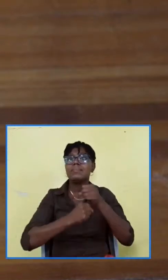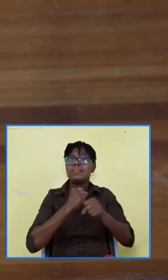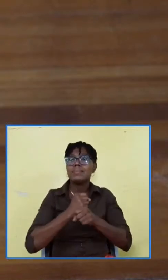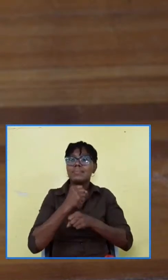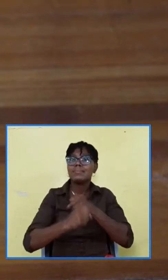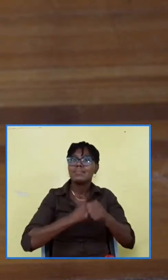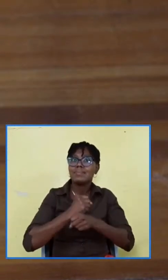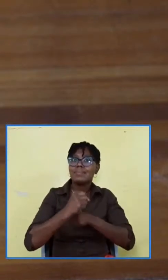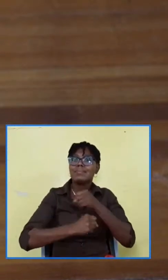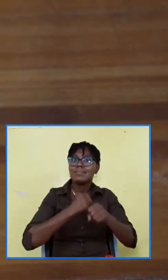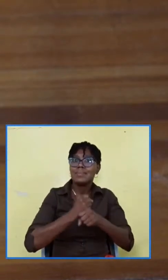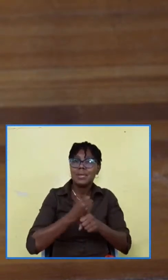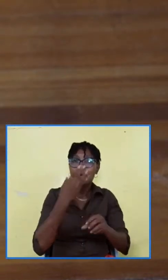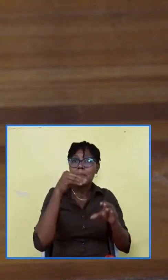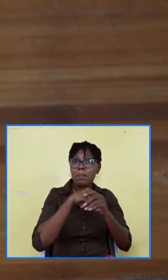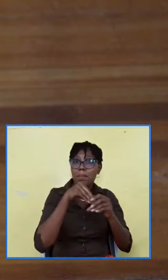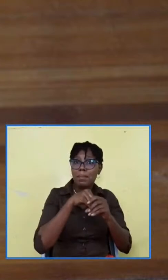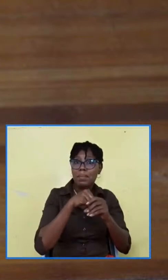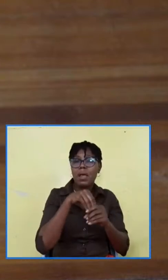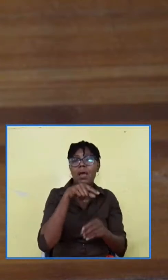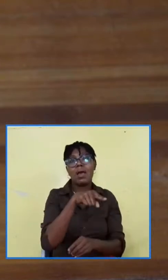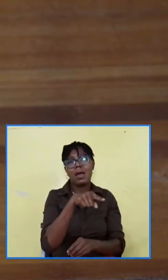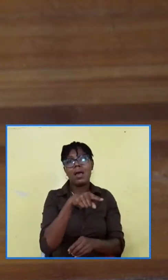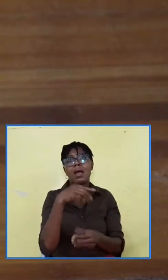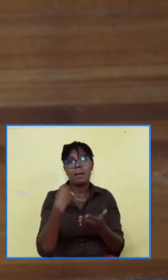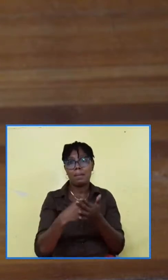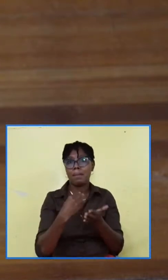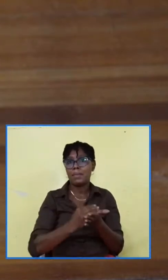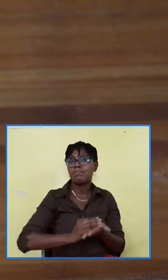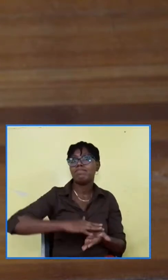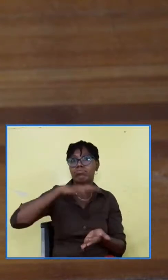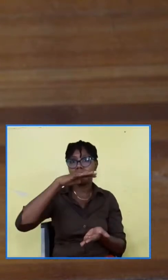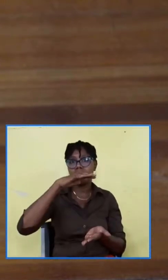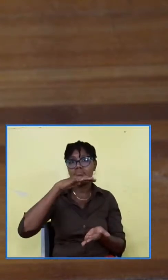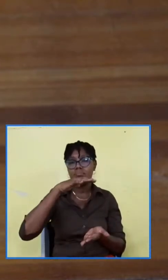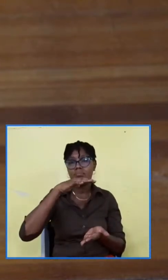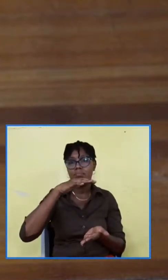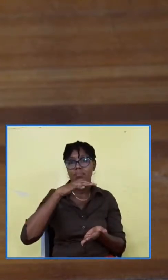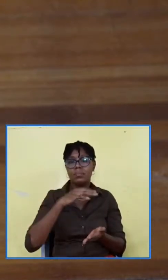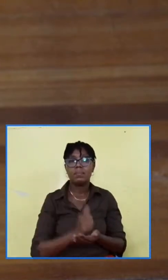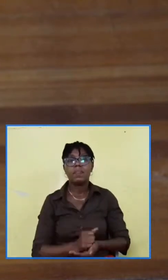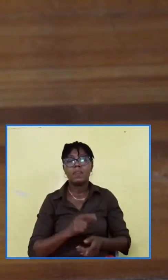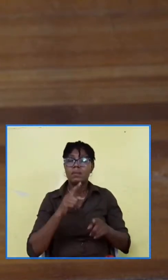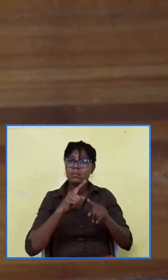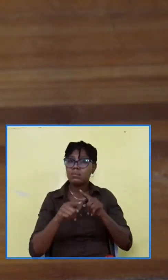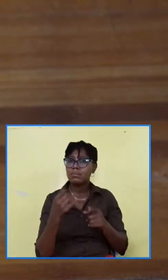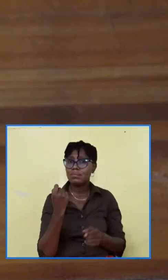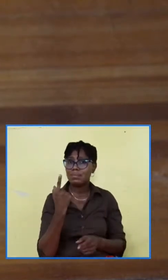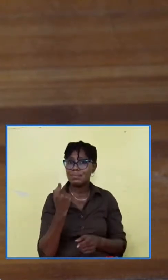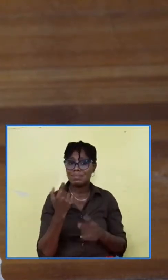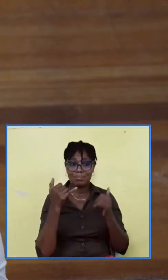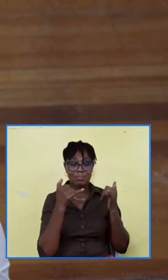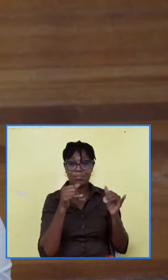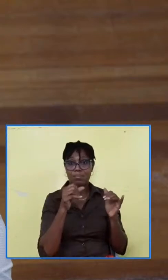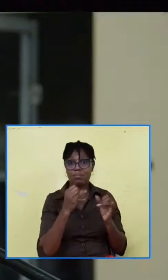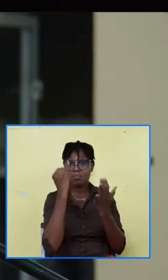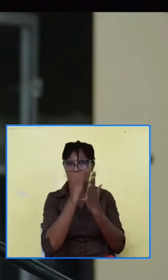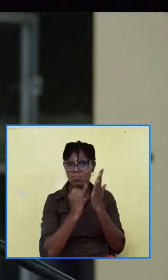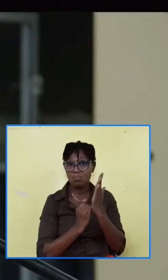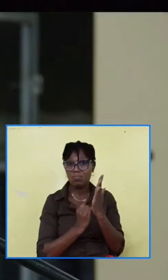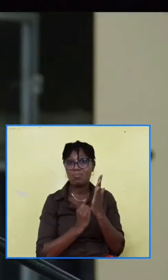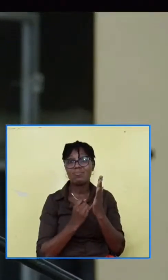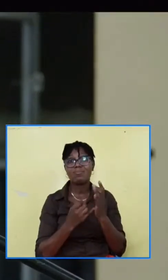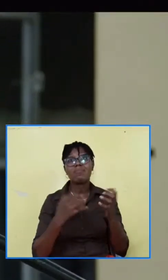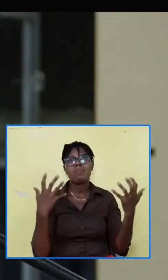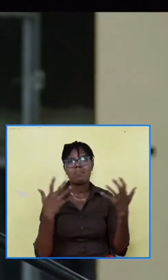to put in risk-adjusted ratios and so on, we can break that out also. But this had a specific purpose this evening. What I'm saying is that